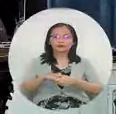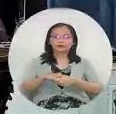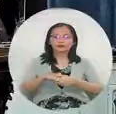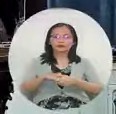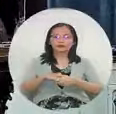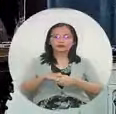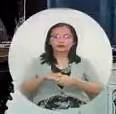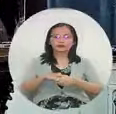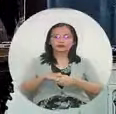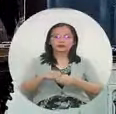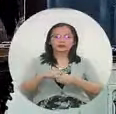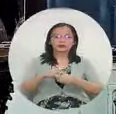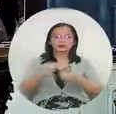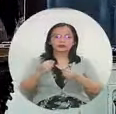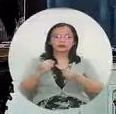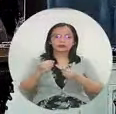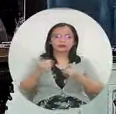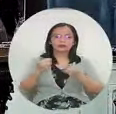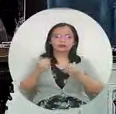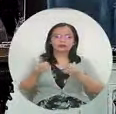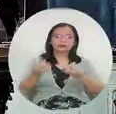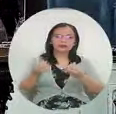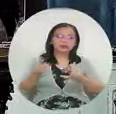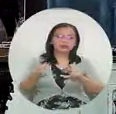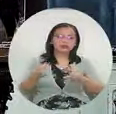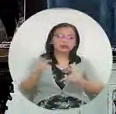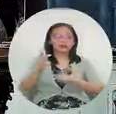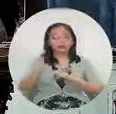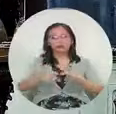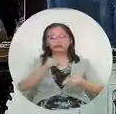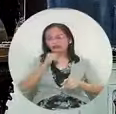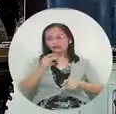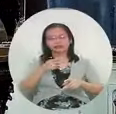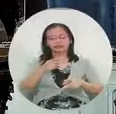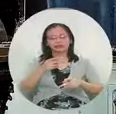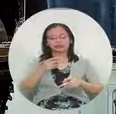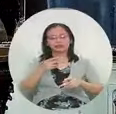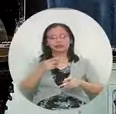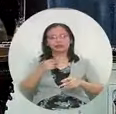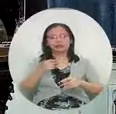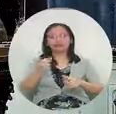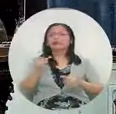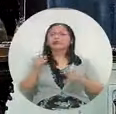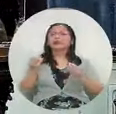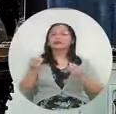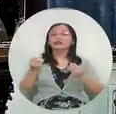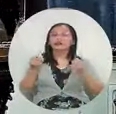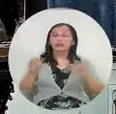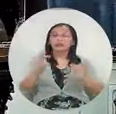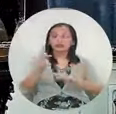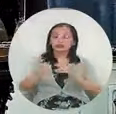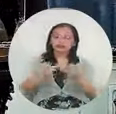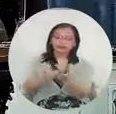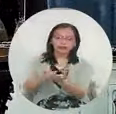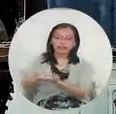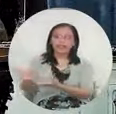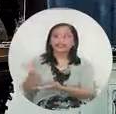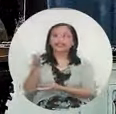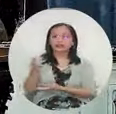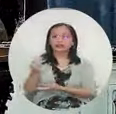Doon man ko yung mag-criticize nimo. Doon mo yung mga tao nga di makagusto nimo. But you are not there to please